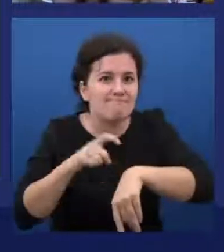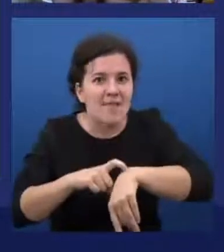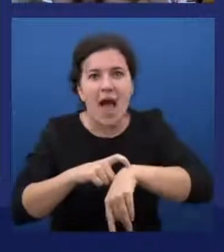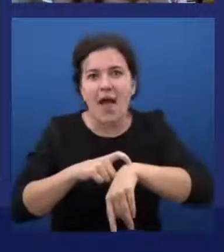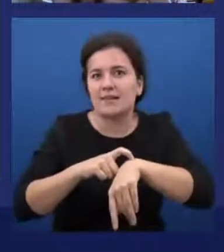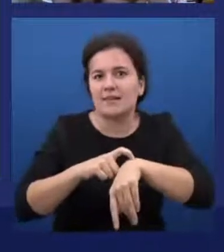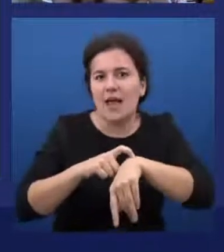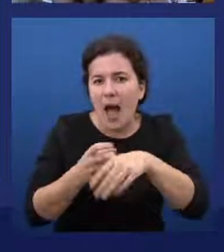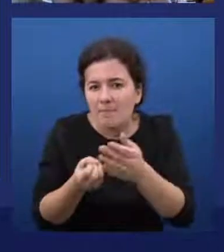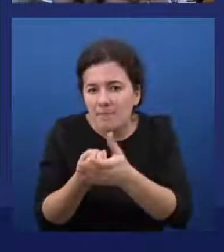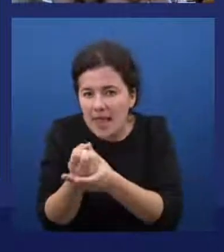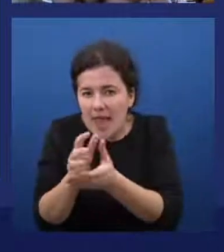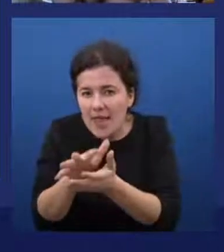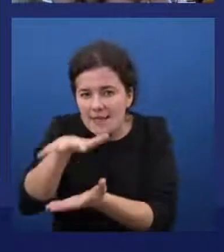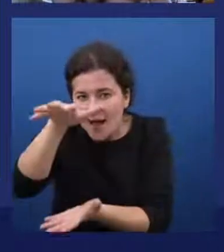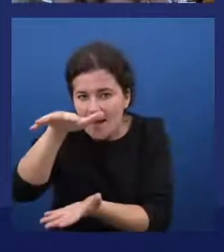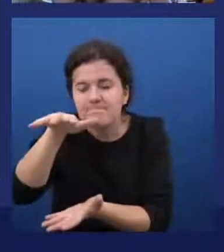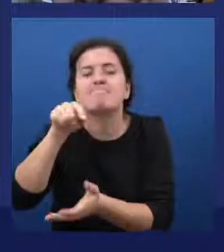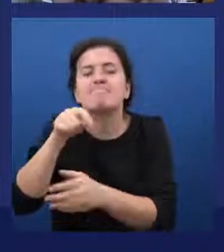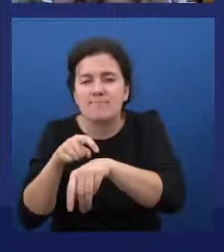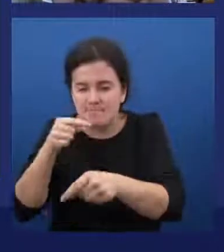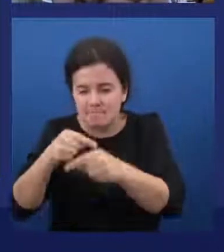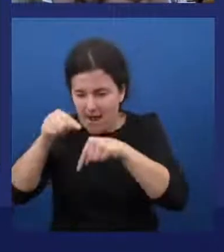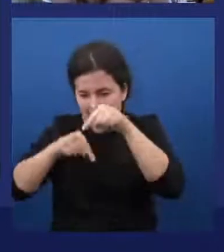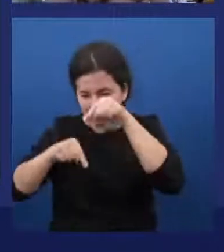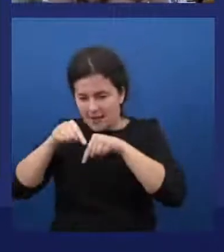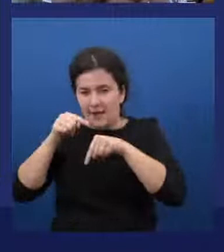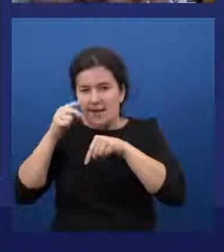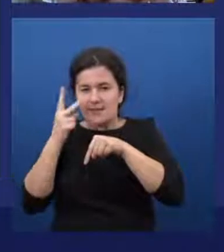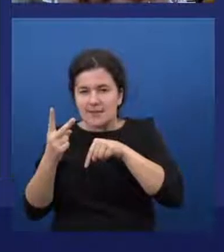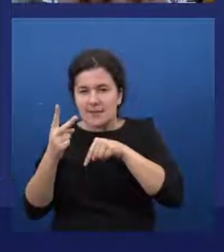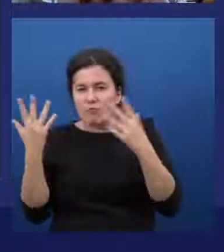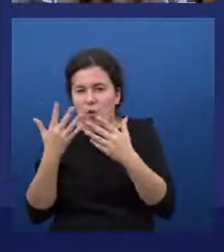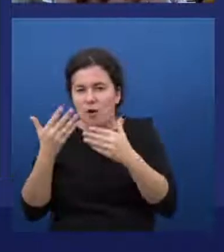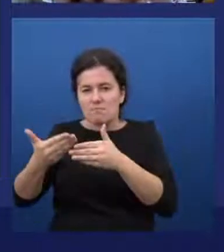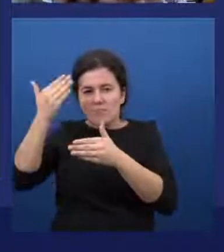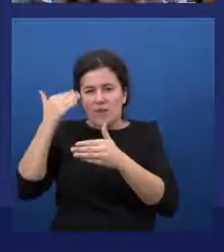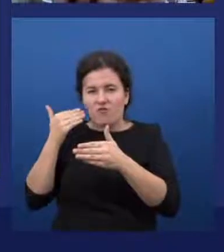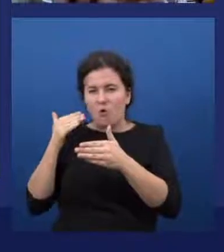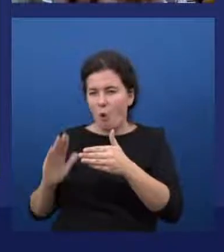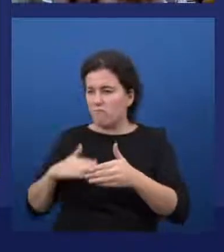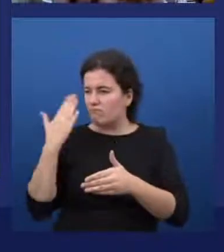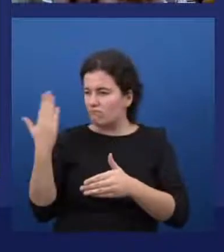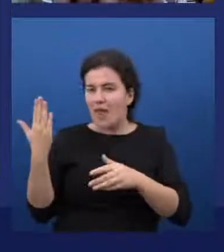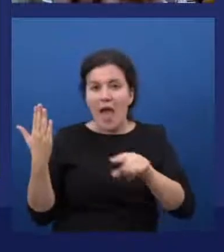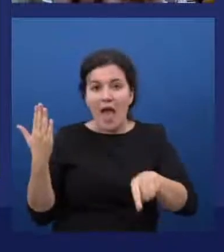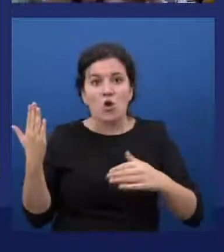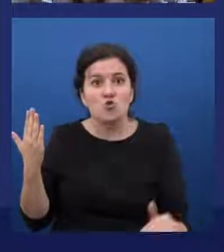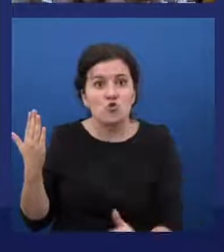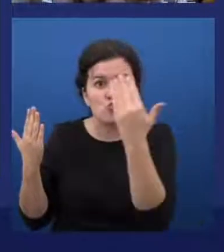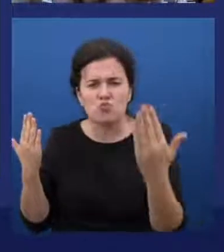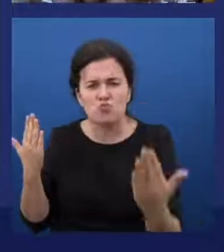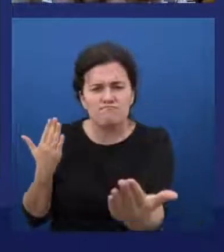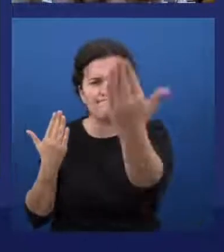the data set and figure out when exactly that anomaly happened.